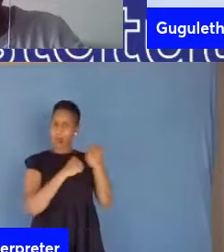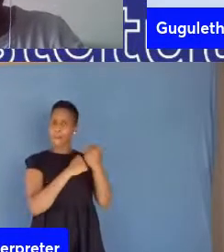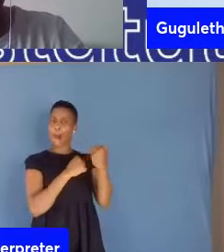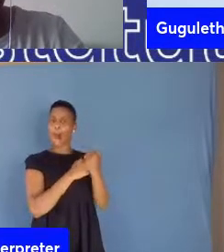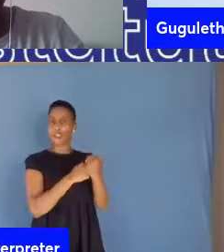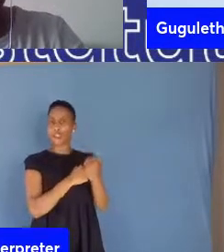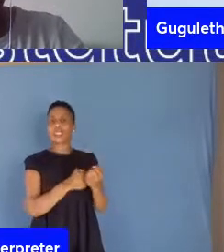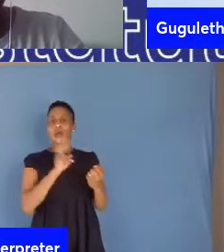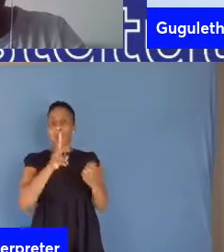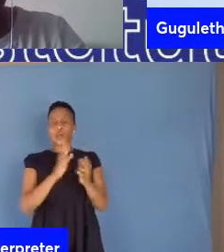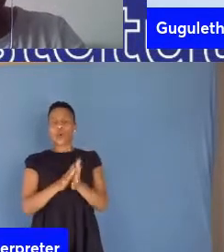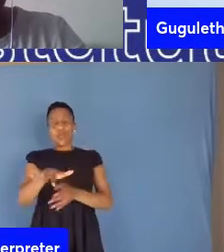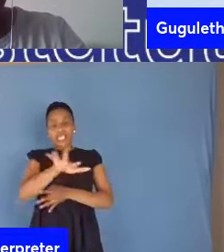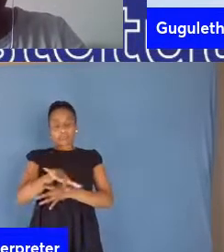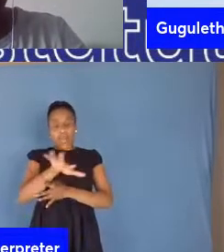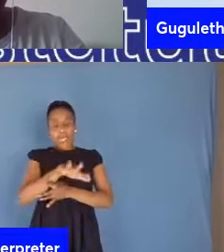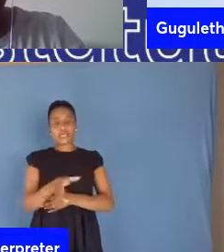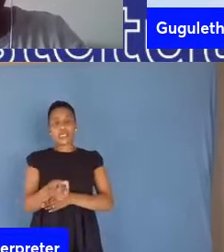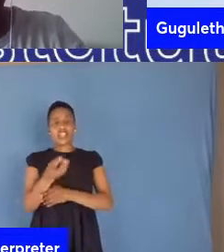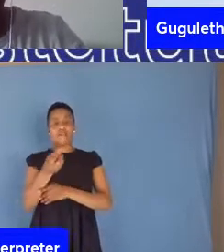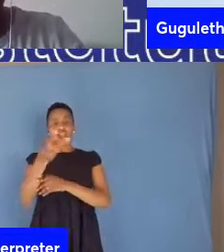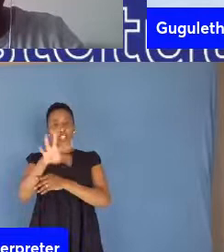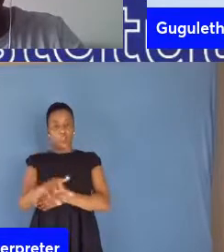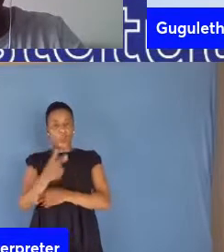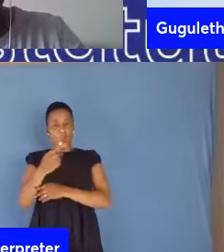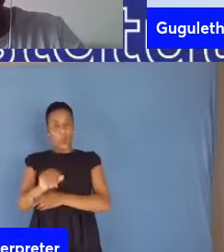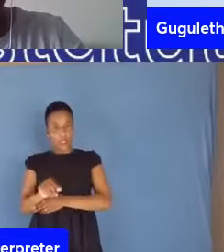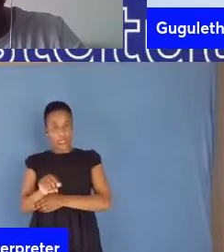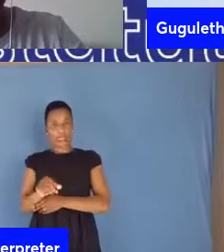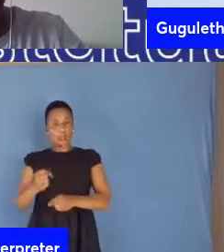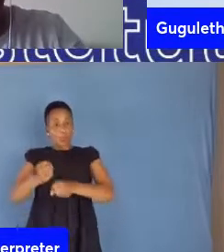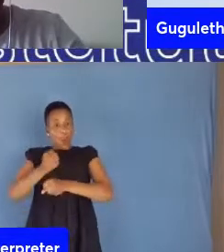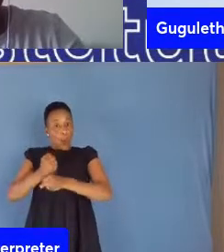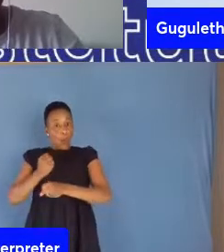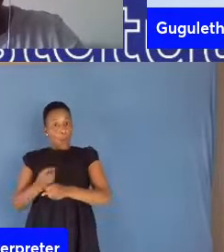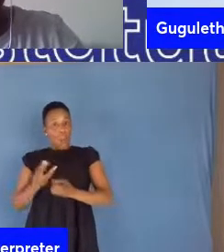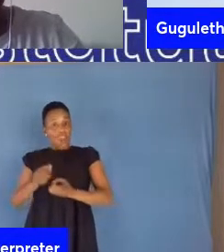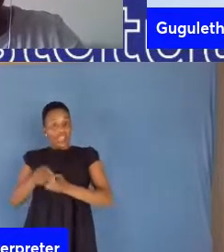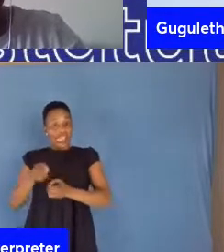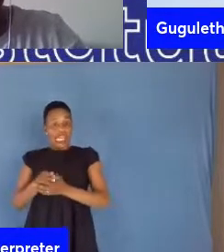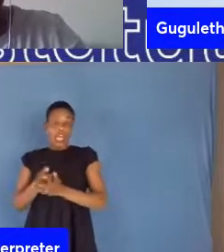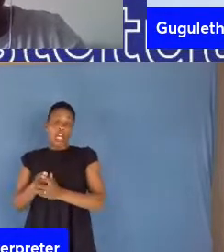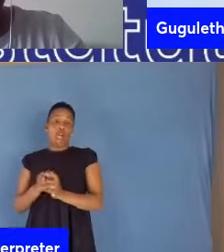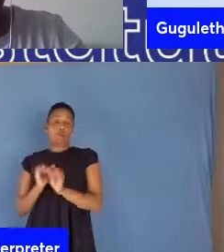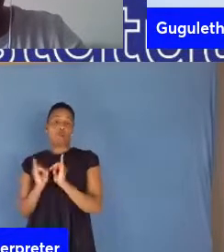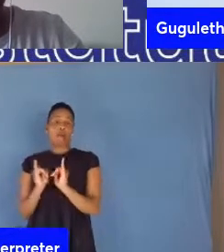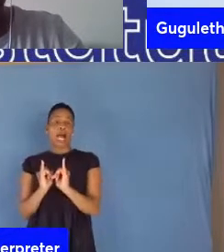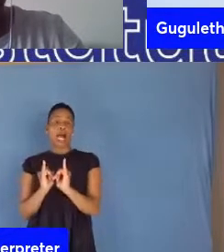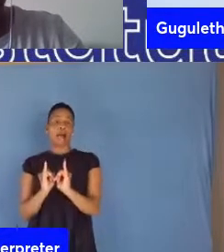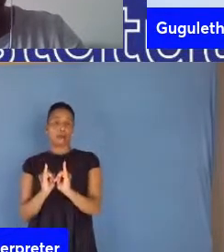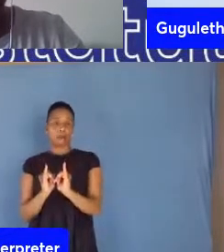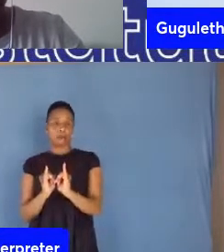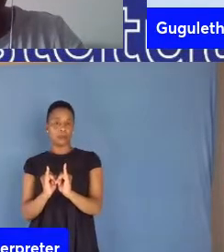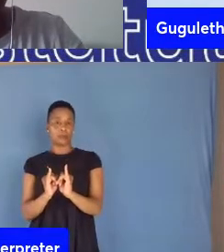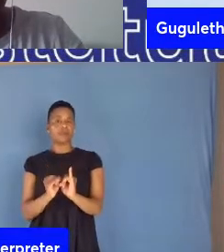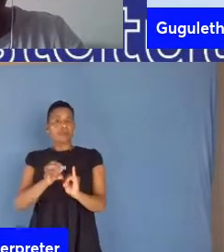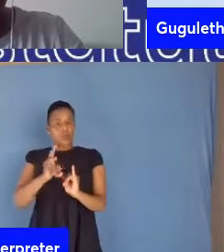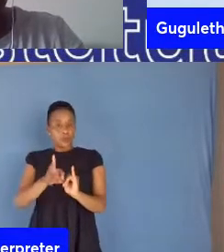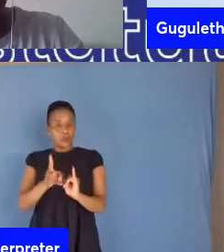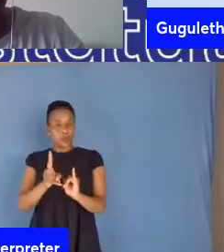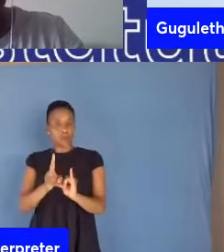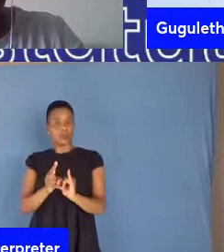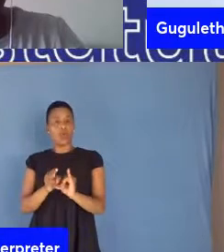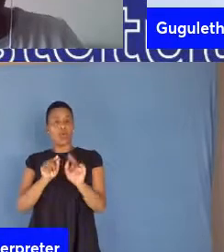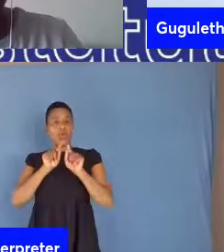given space to, to deal with the trauma, and the blame again is